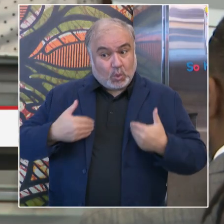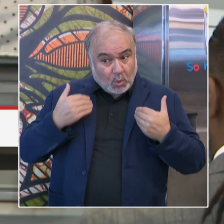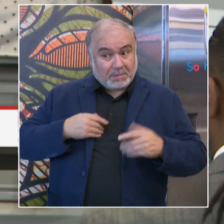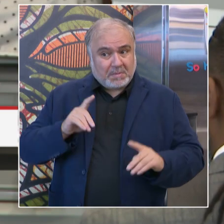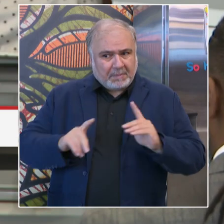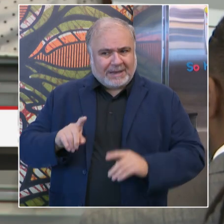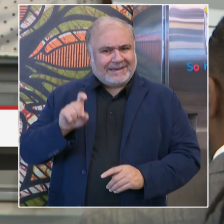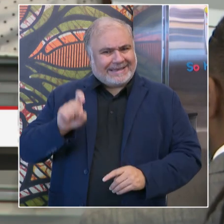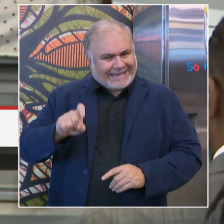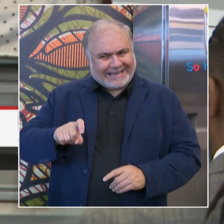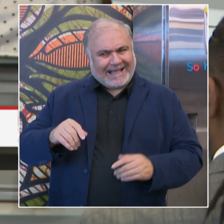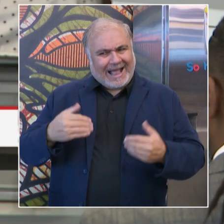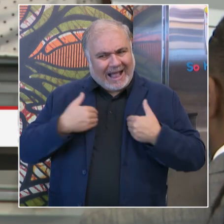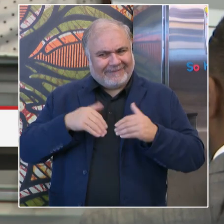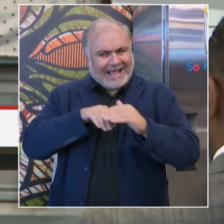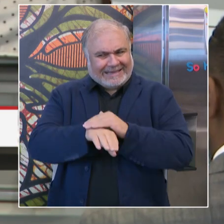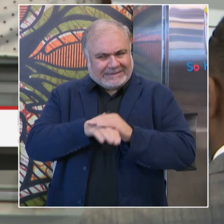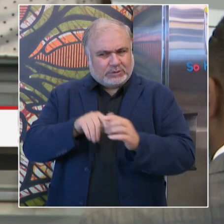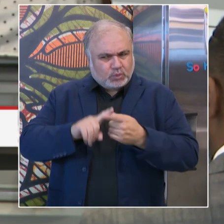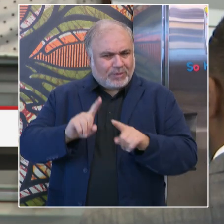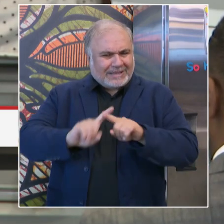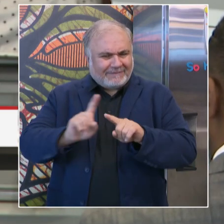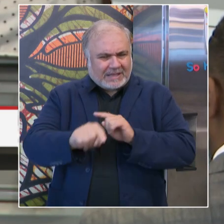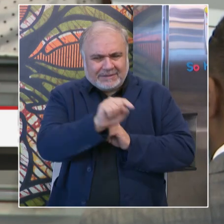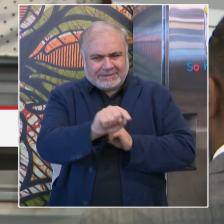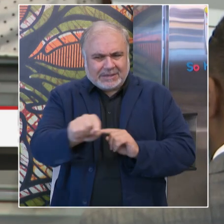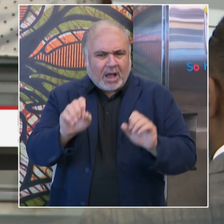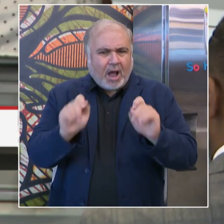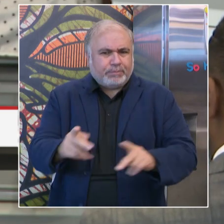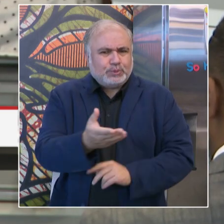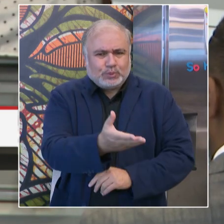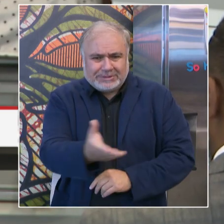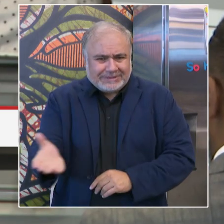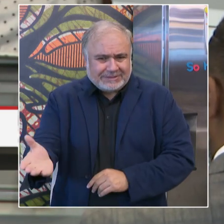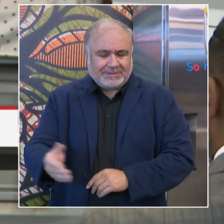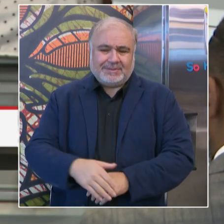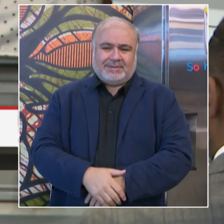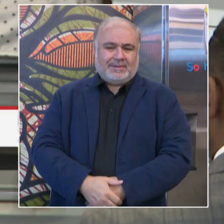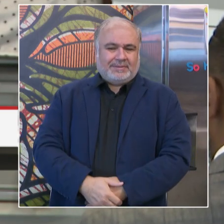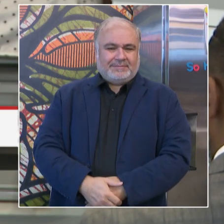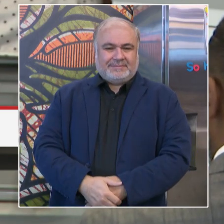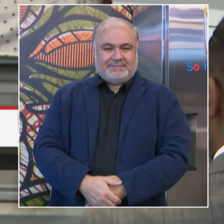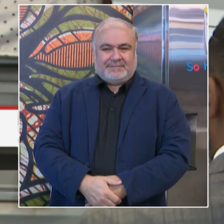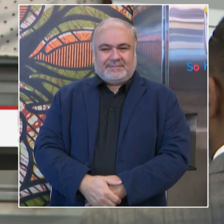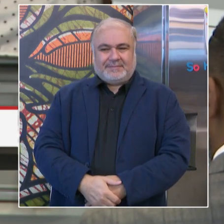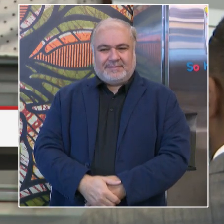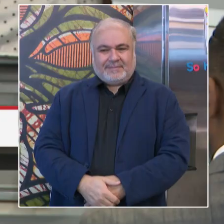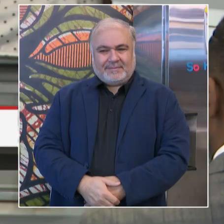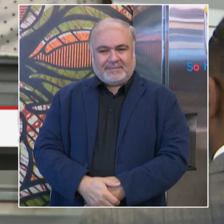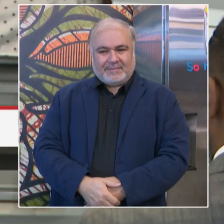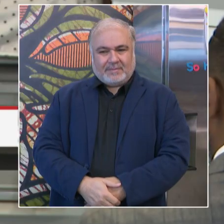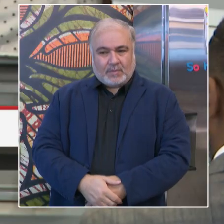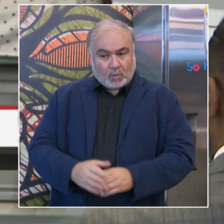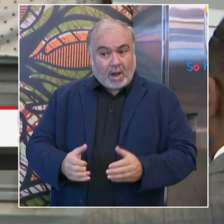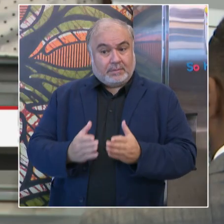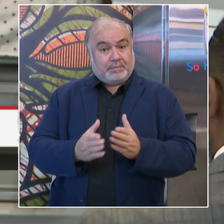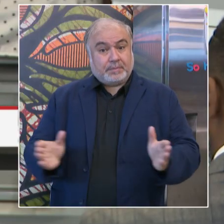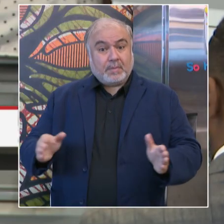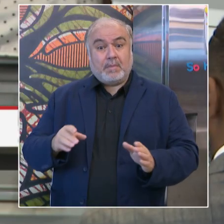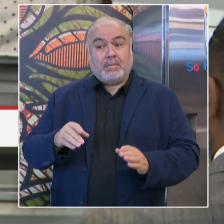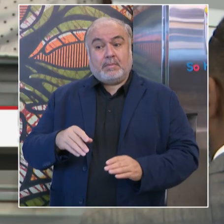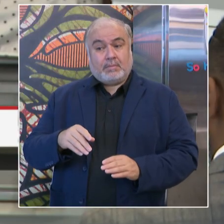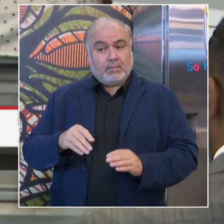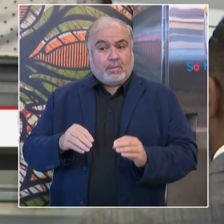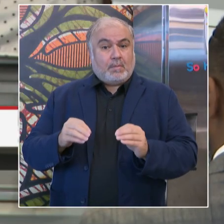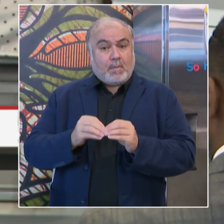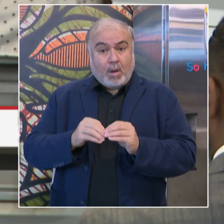this, we're helping expand what's possible for students, offering more choices, more directions, and more chances to build a future